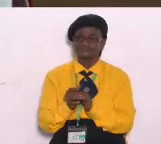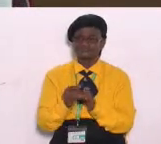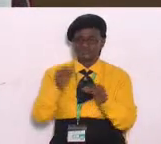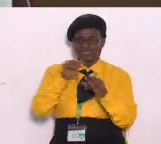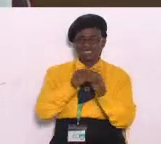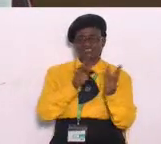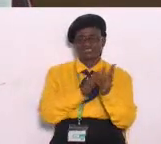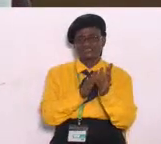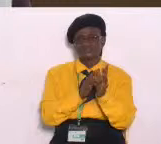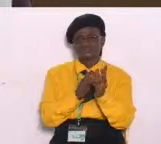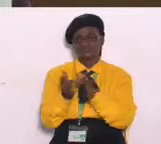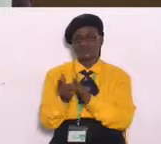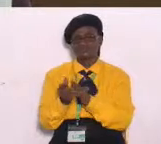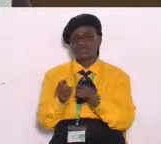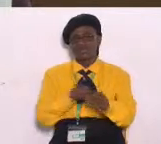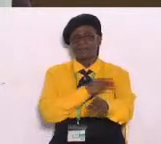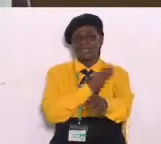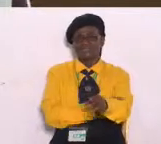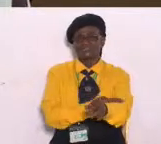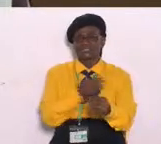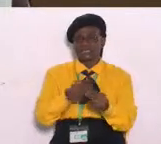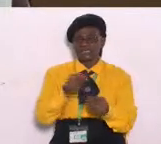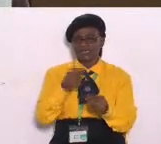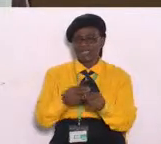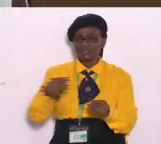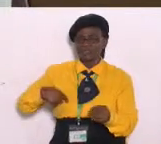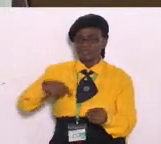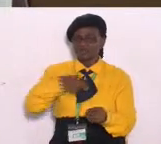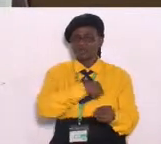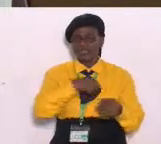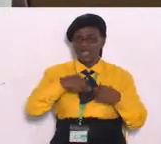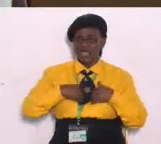In Jesus' mighty name, we have prayed.